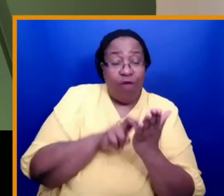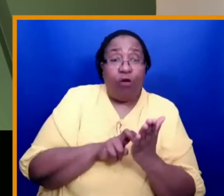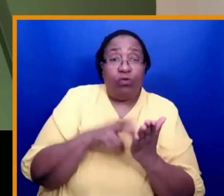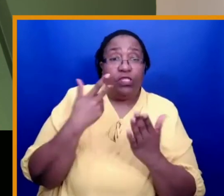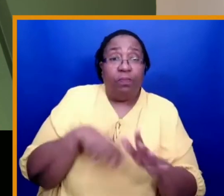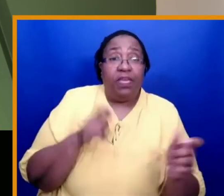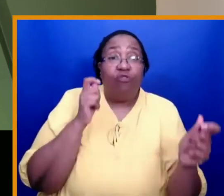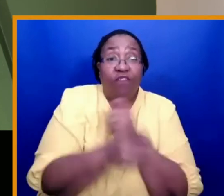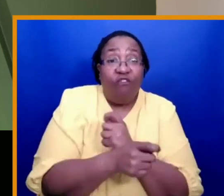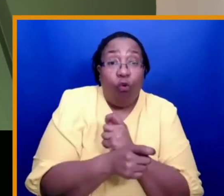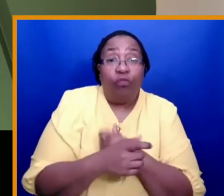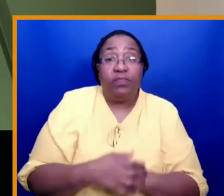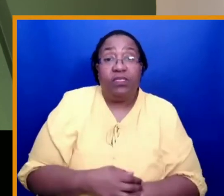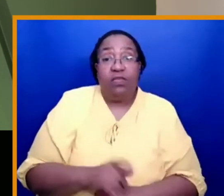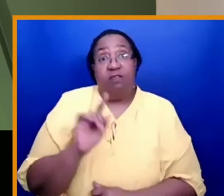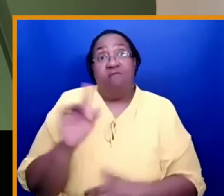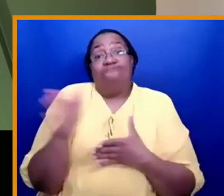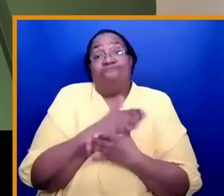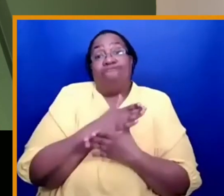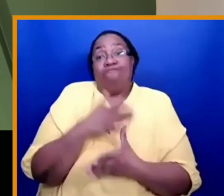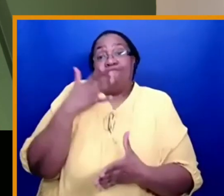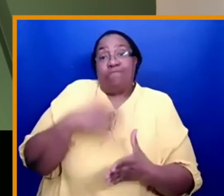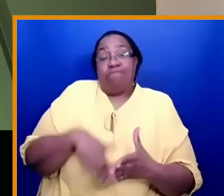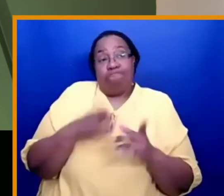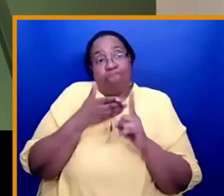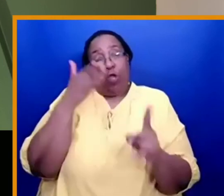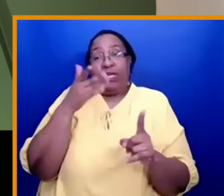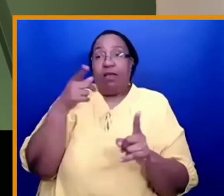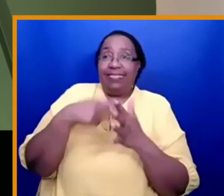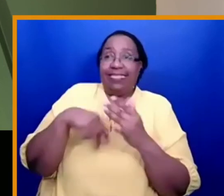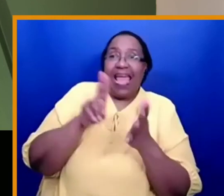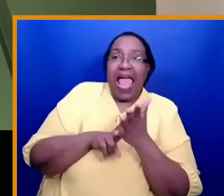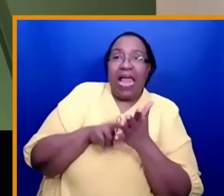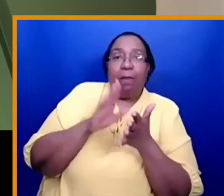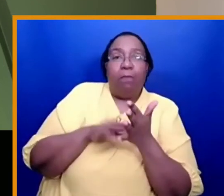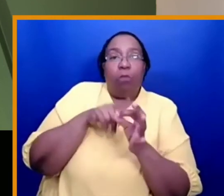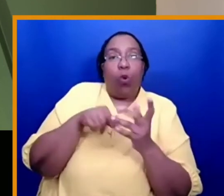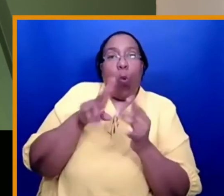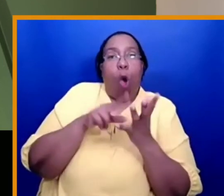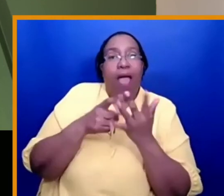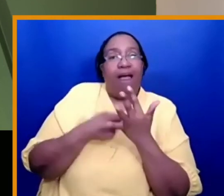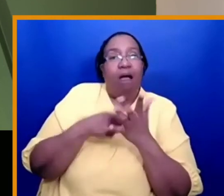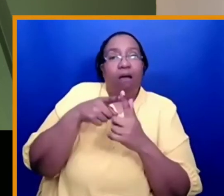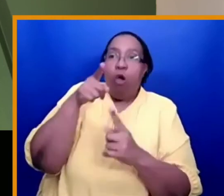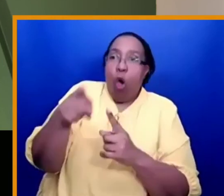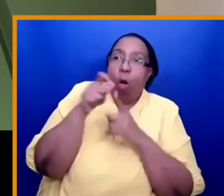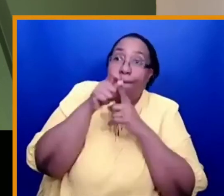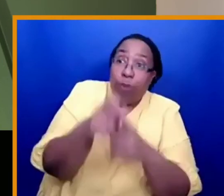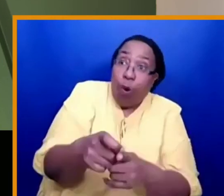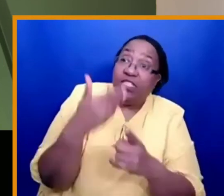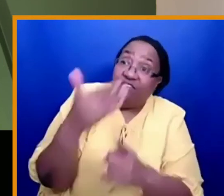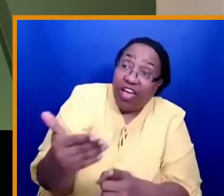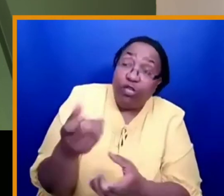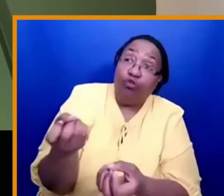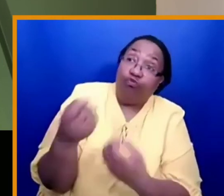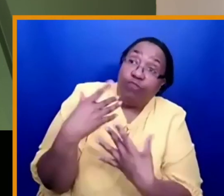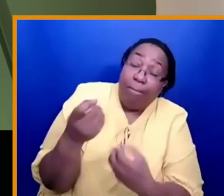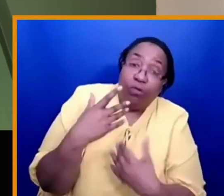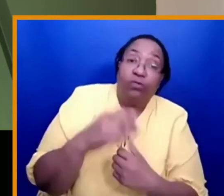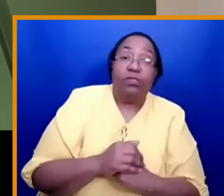to recognise the points made by Helen Maguire. Thank you for your input on this motion. We really appreciate it. I